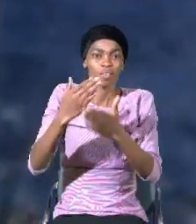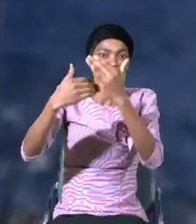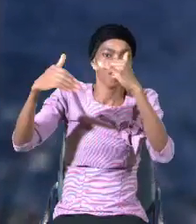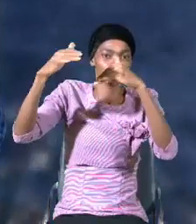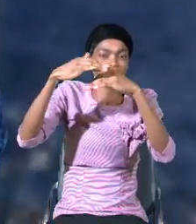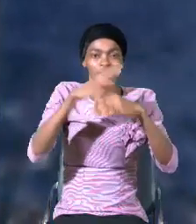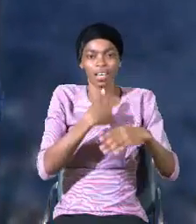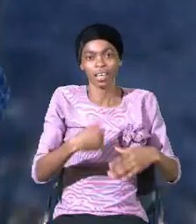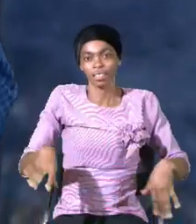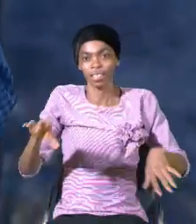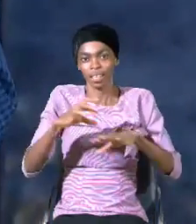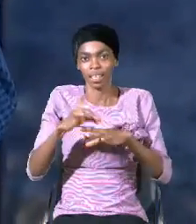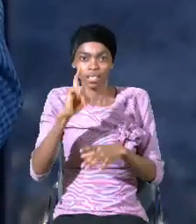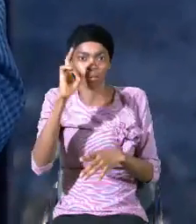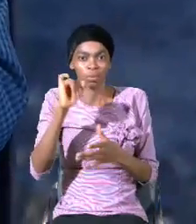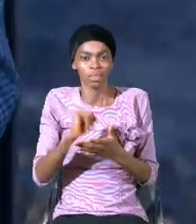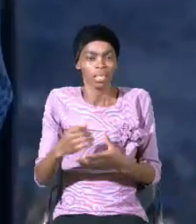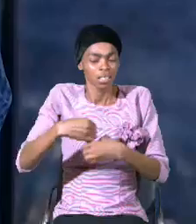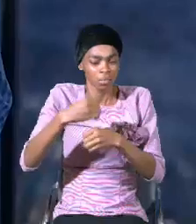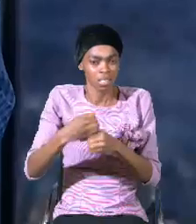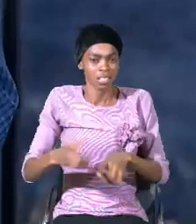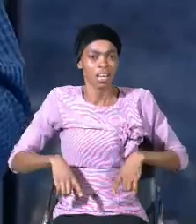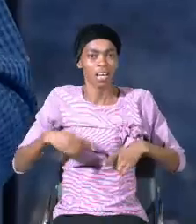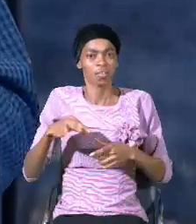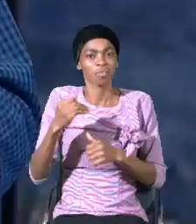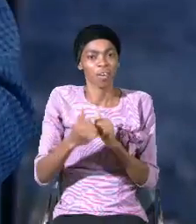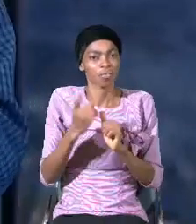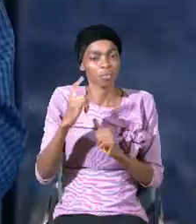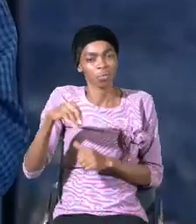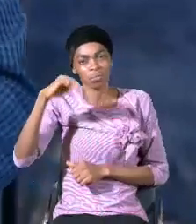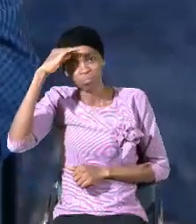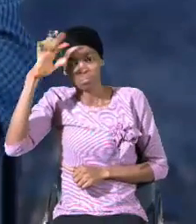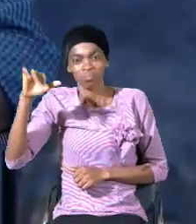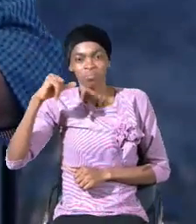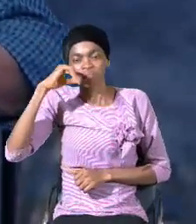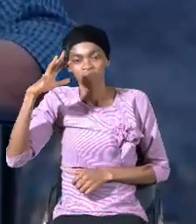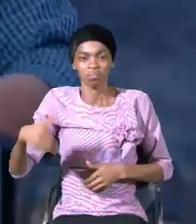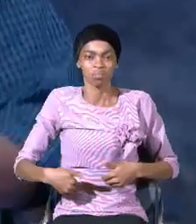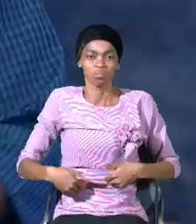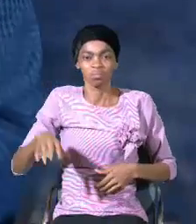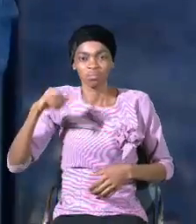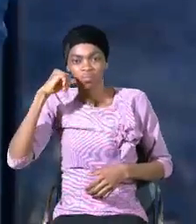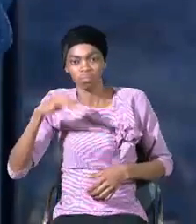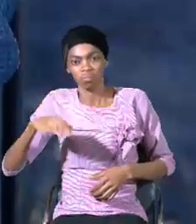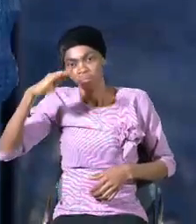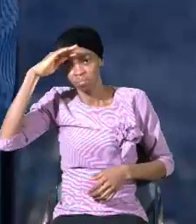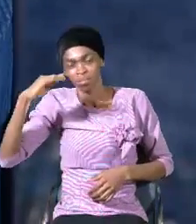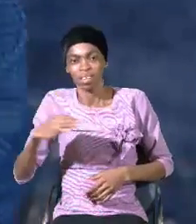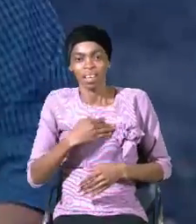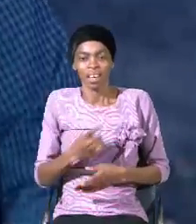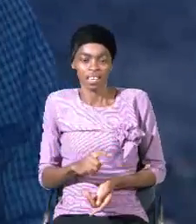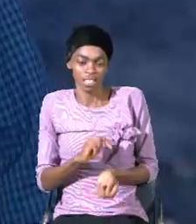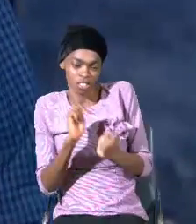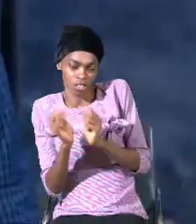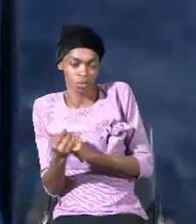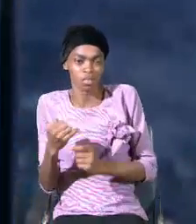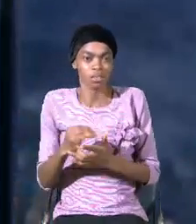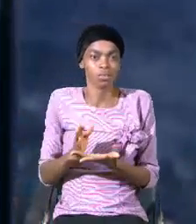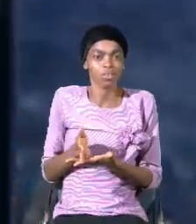the life of every man, every woman, every boy, every girl, and turns it in the right direction,